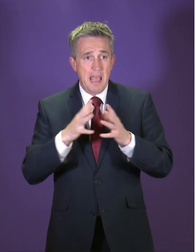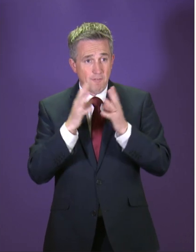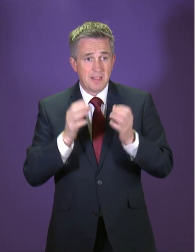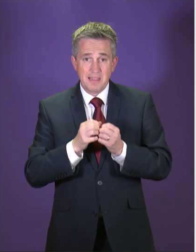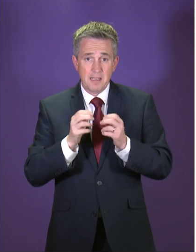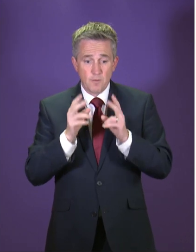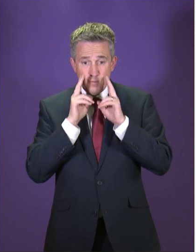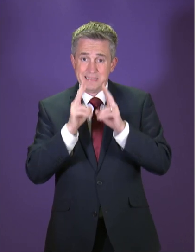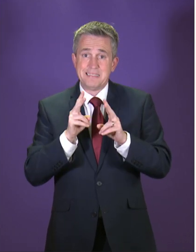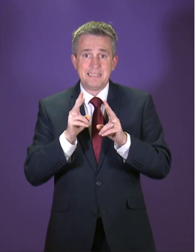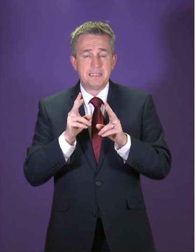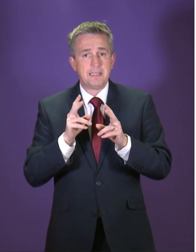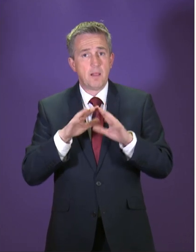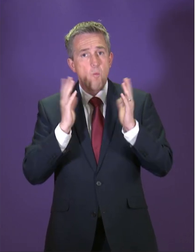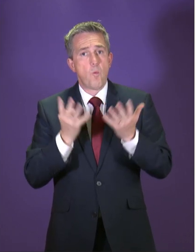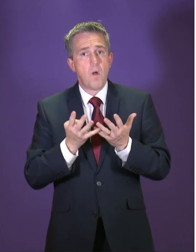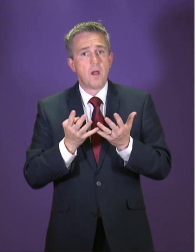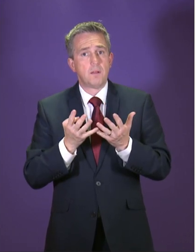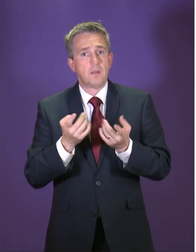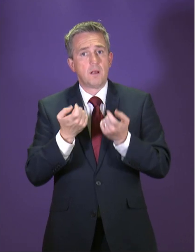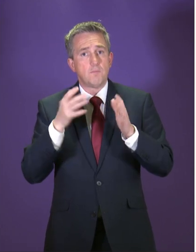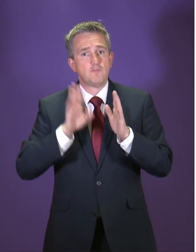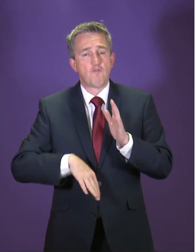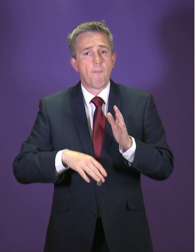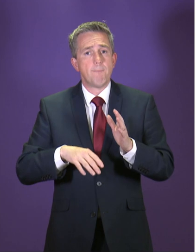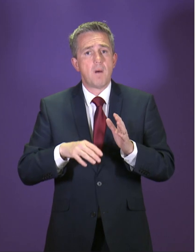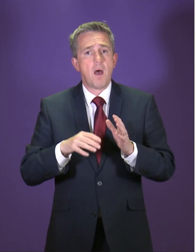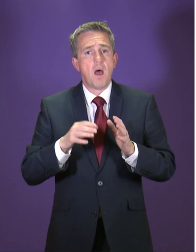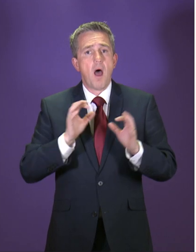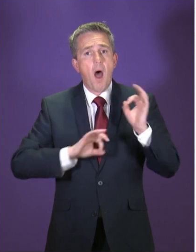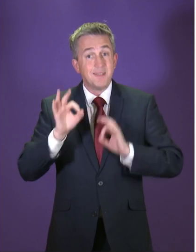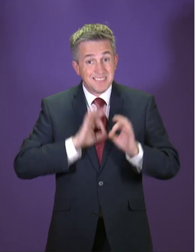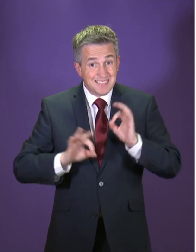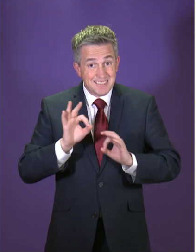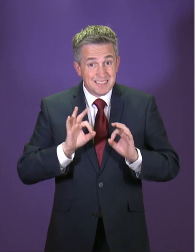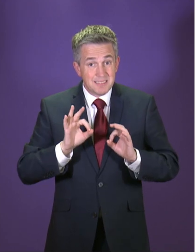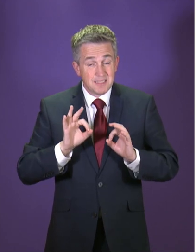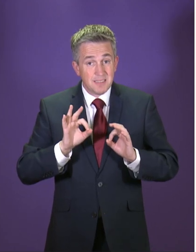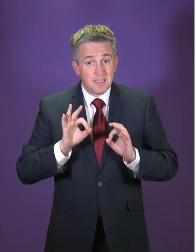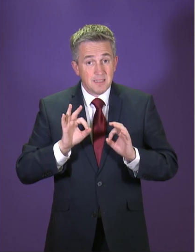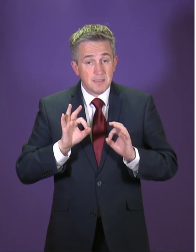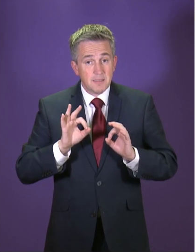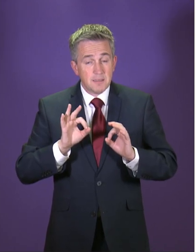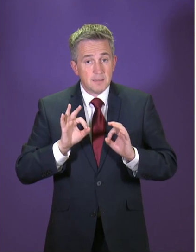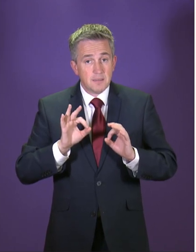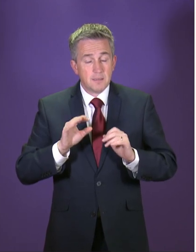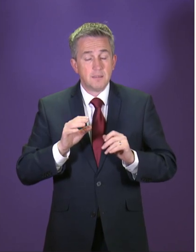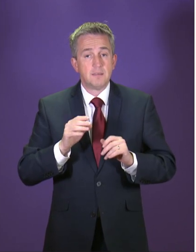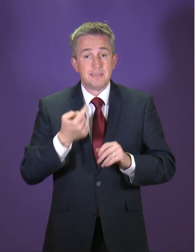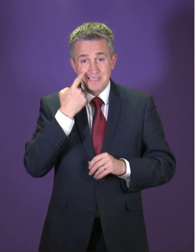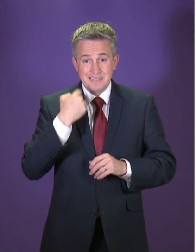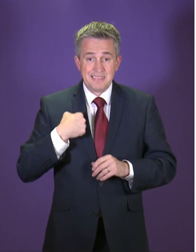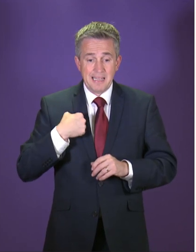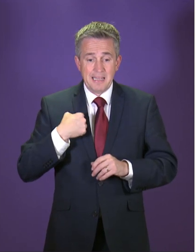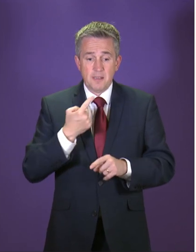begins with the artist. But critically, let us look at it. Yesterday, I was talking about